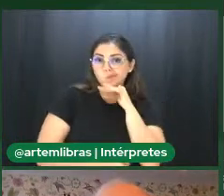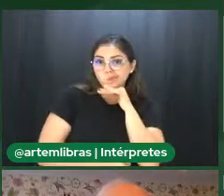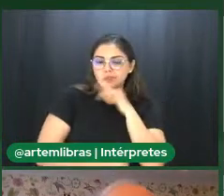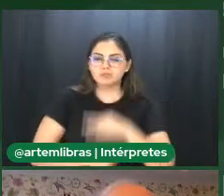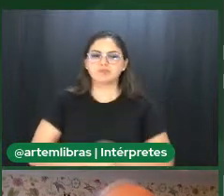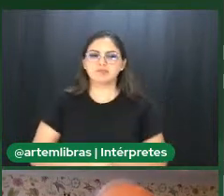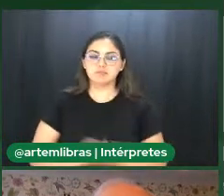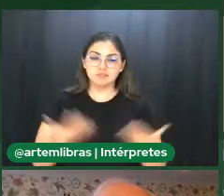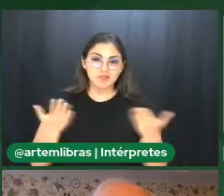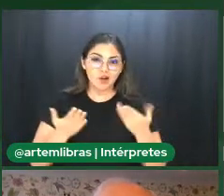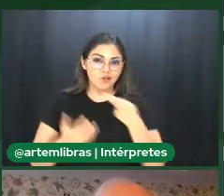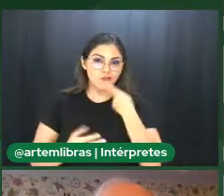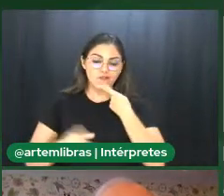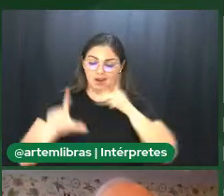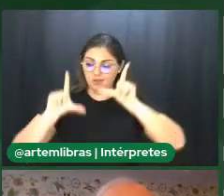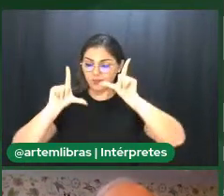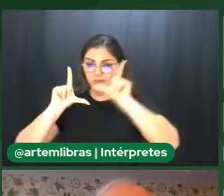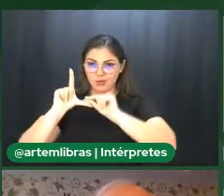group